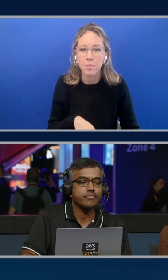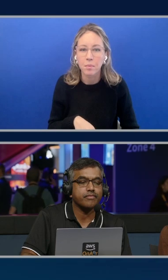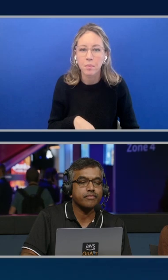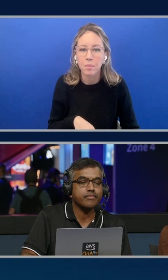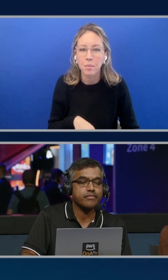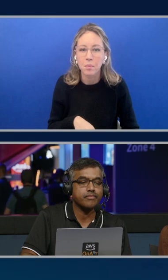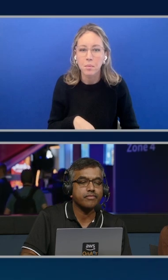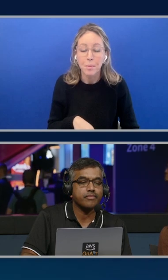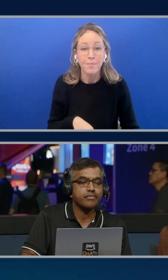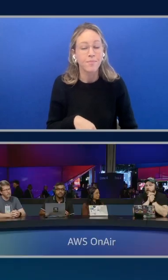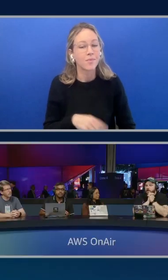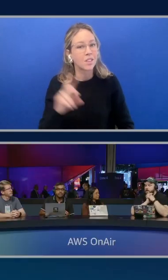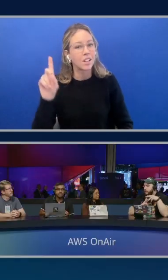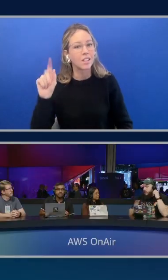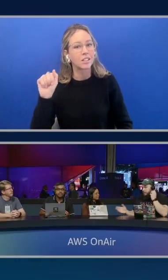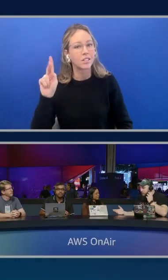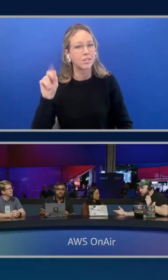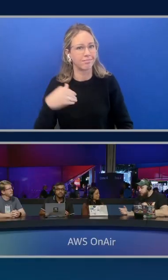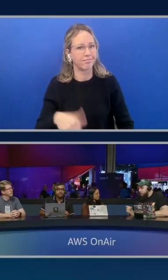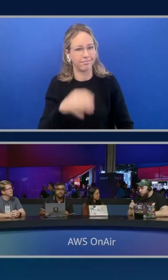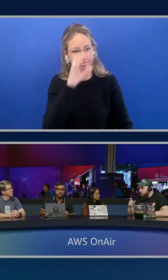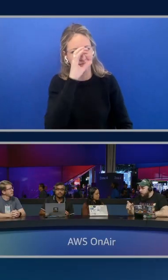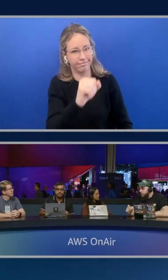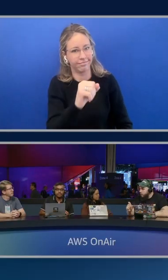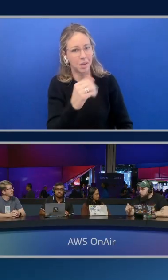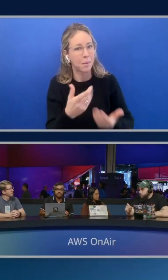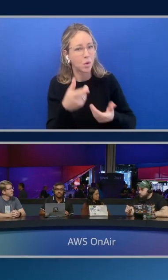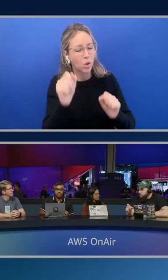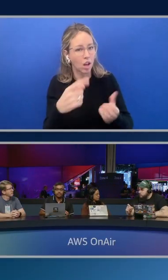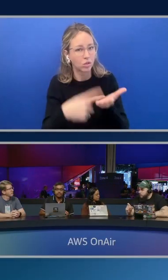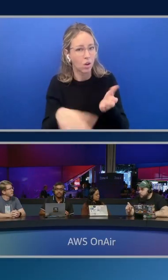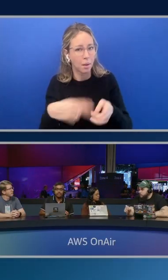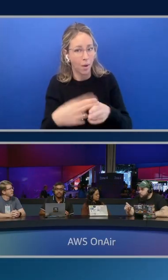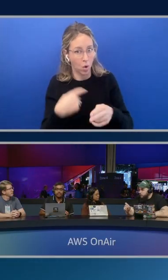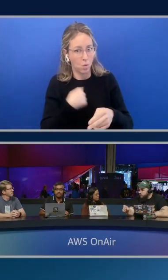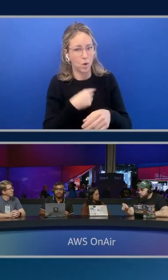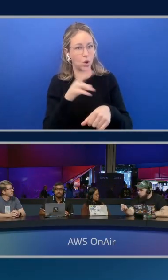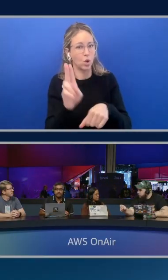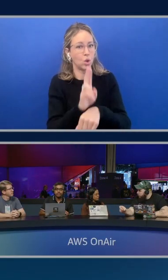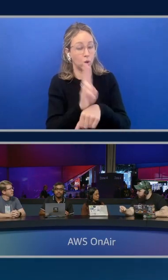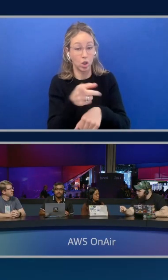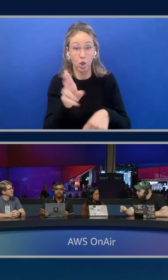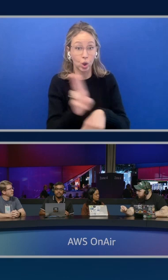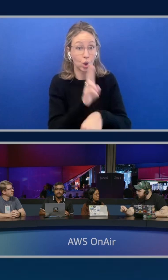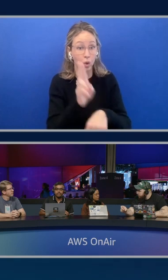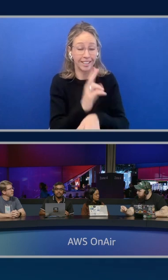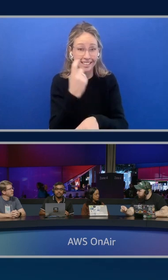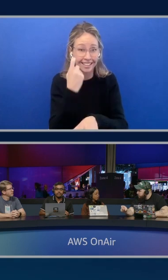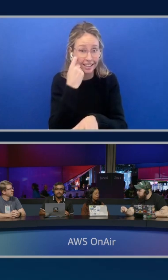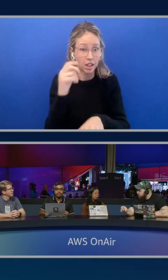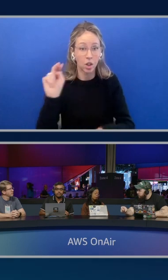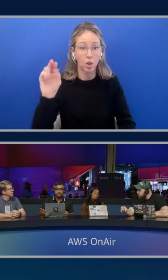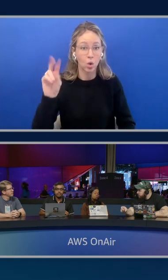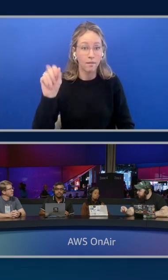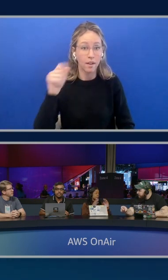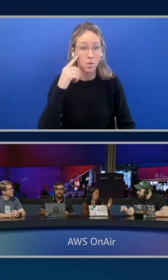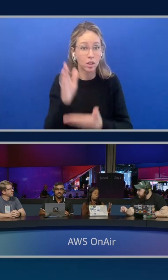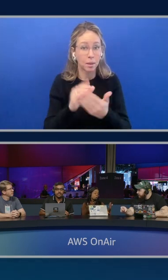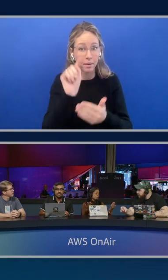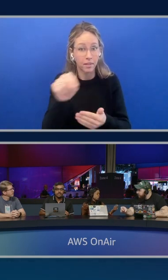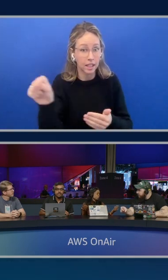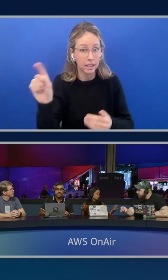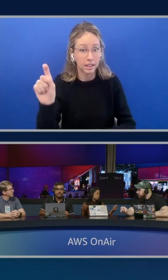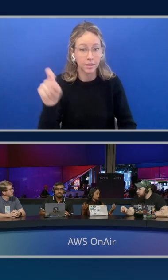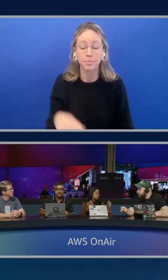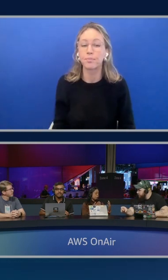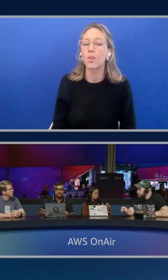This is fascinating. Again, and Alak, maybe you can talk about, we are using here, are we using the latest model, the Nova models right now for some of these things? That's going to